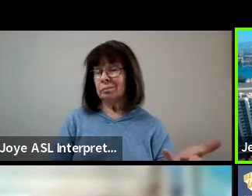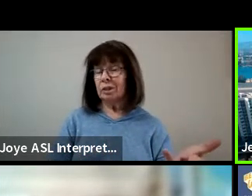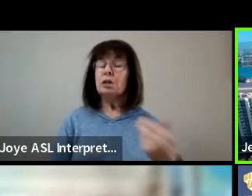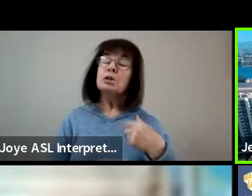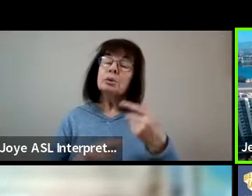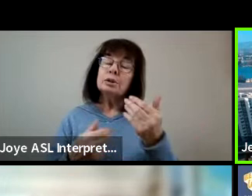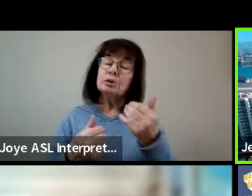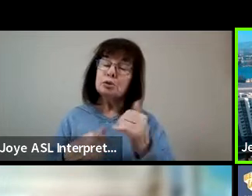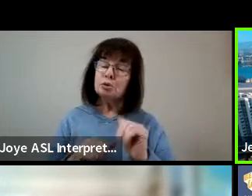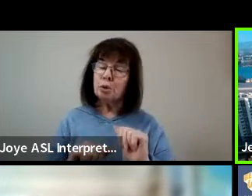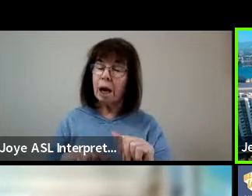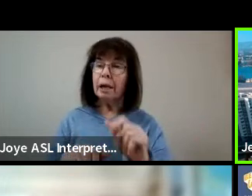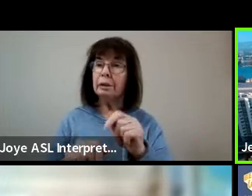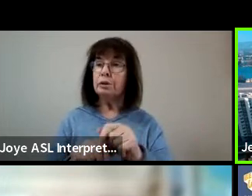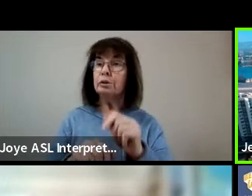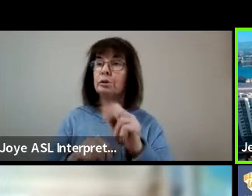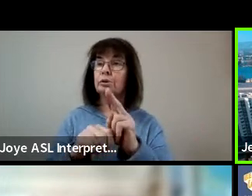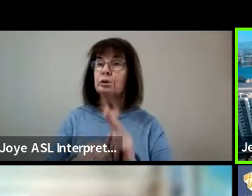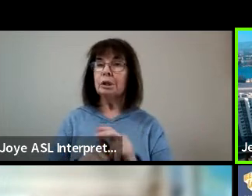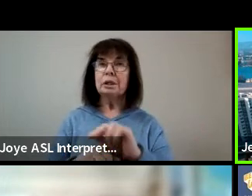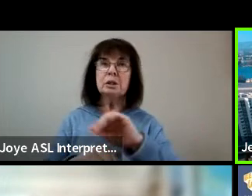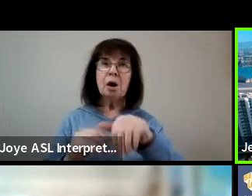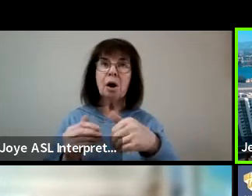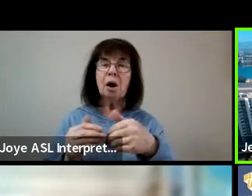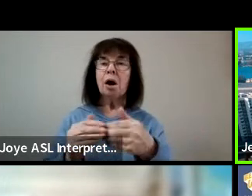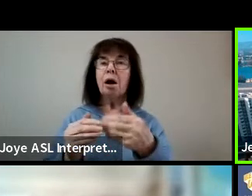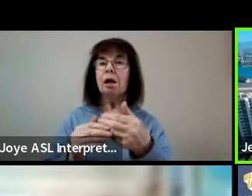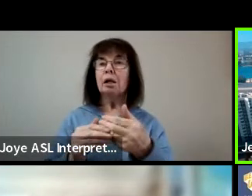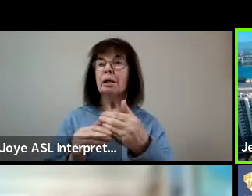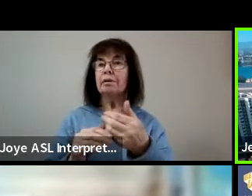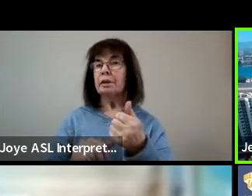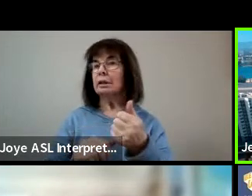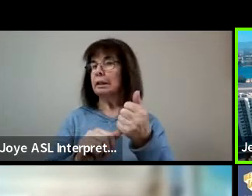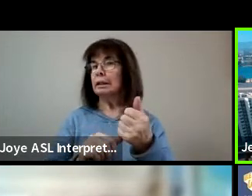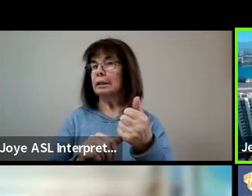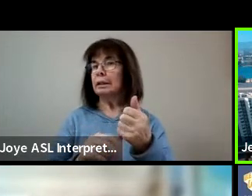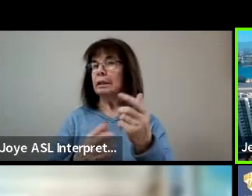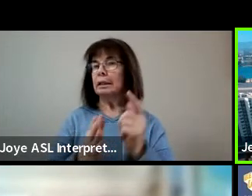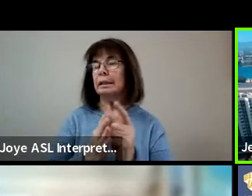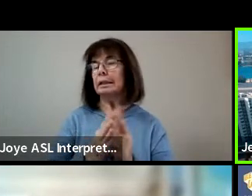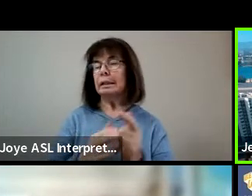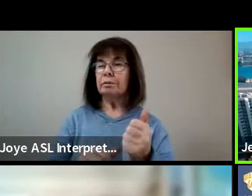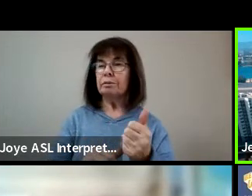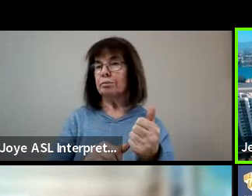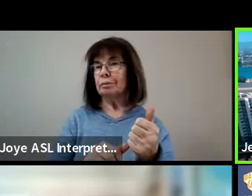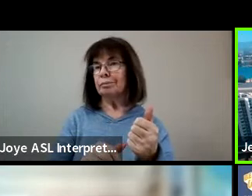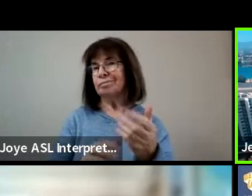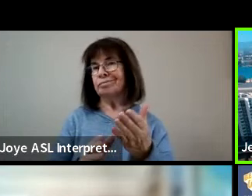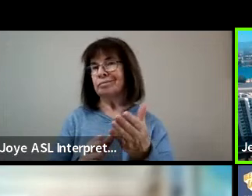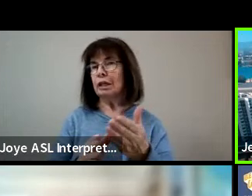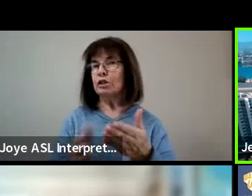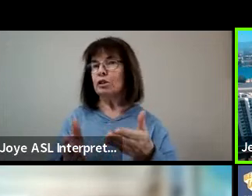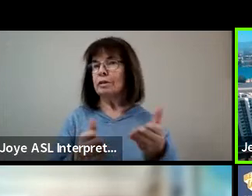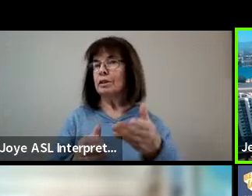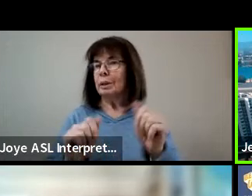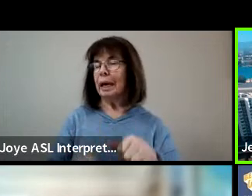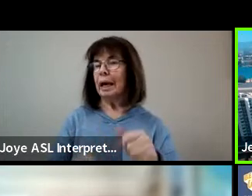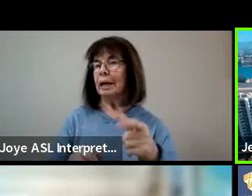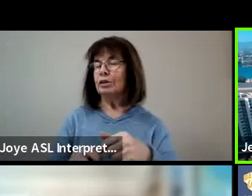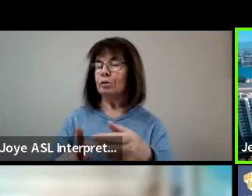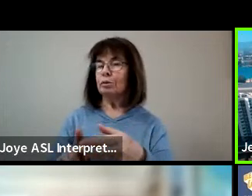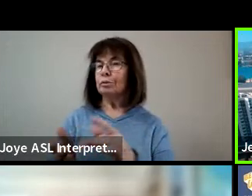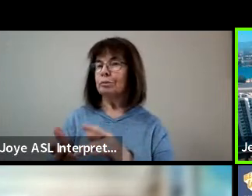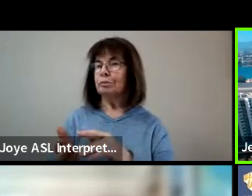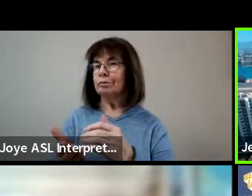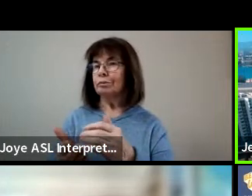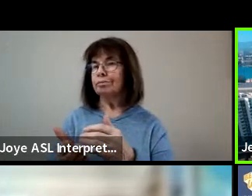aid agency that we possibly can. And we haven't heard of a backlog yet. And I certainly heard about it